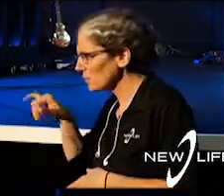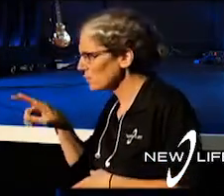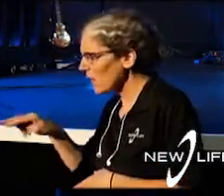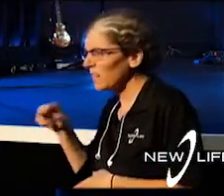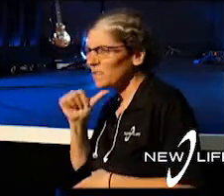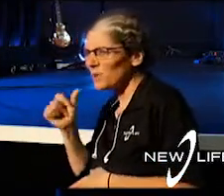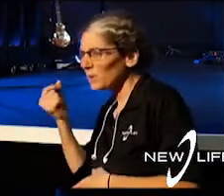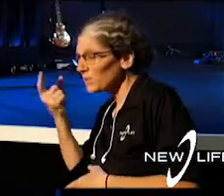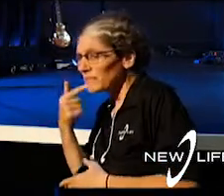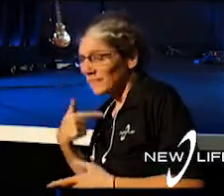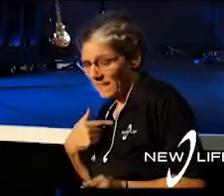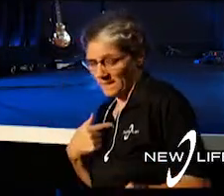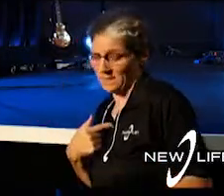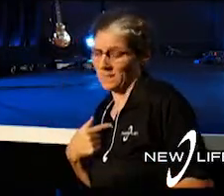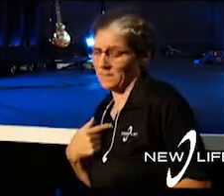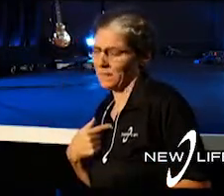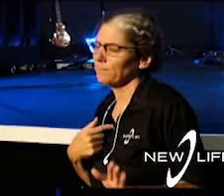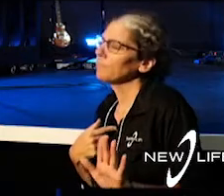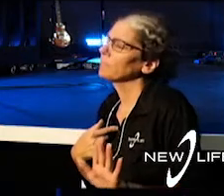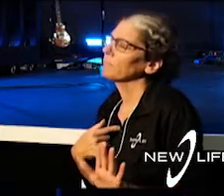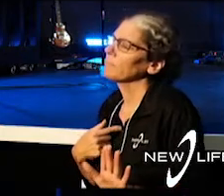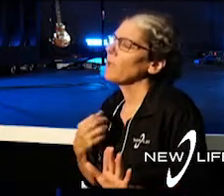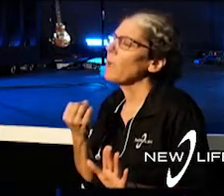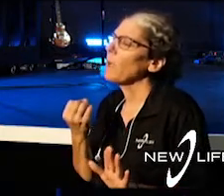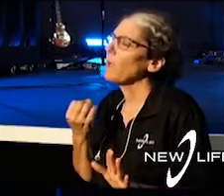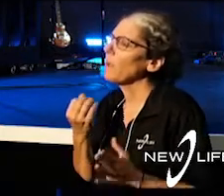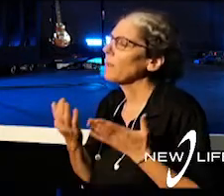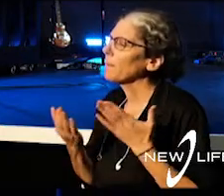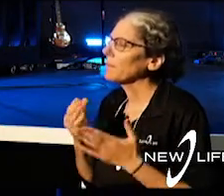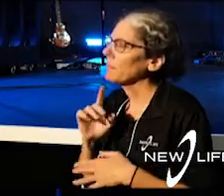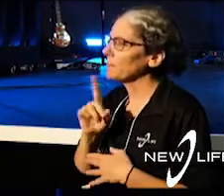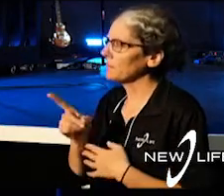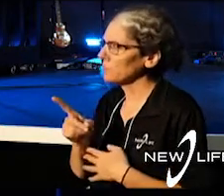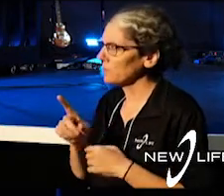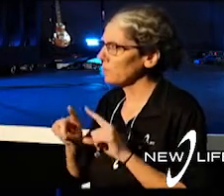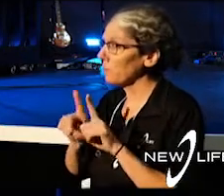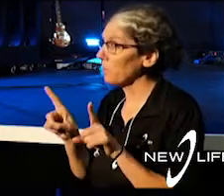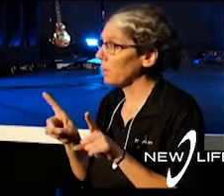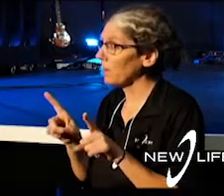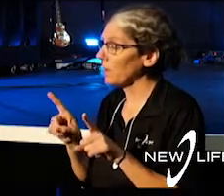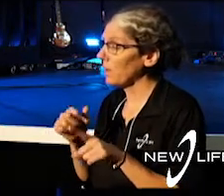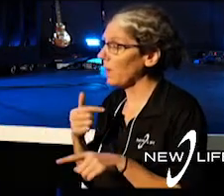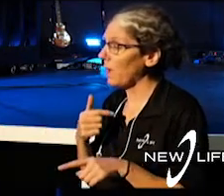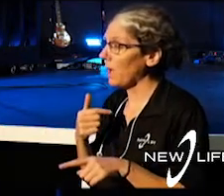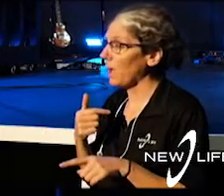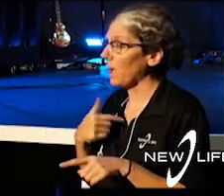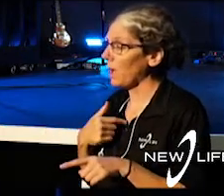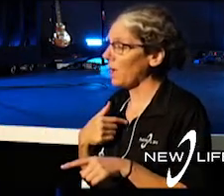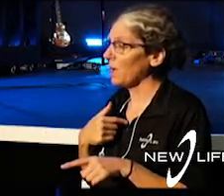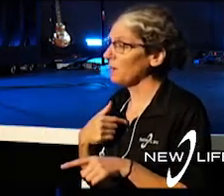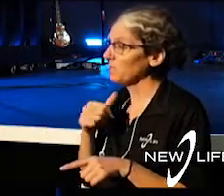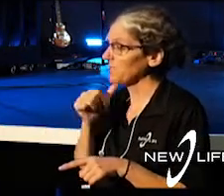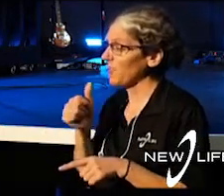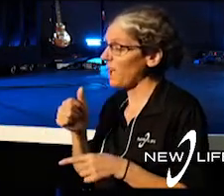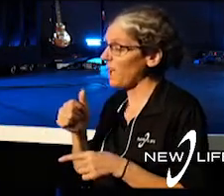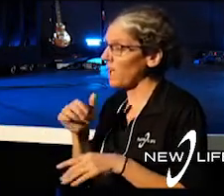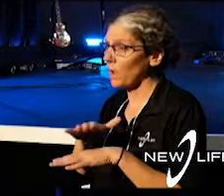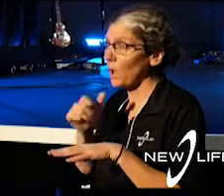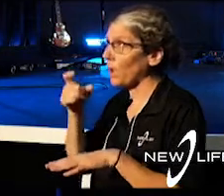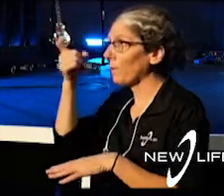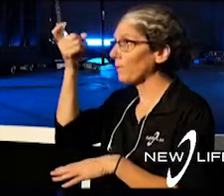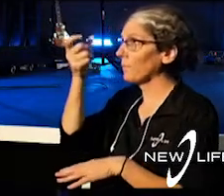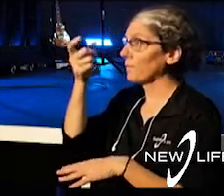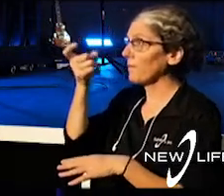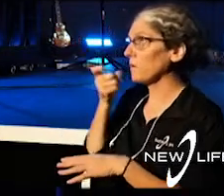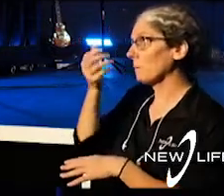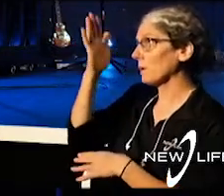That all may be true. But God's never called us to fix people. He's called us to